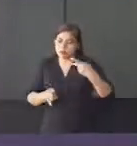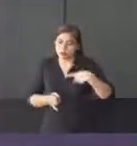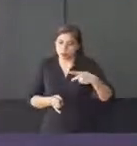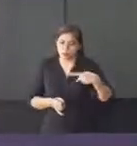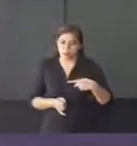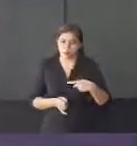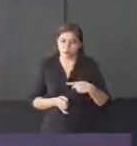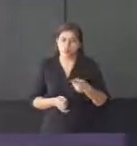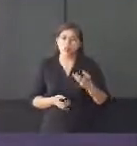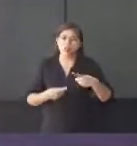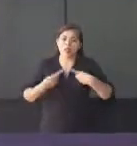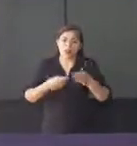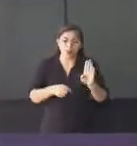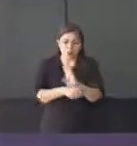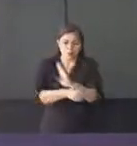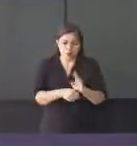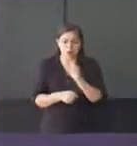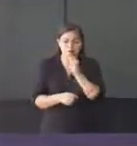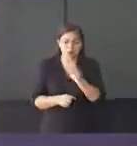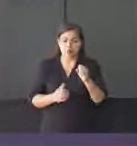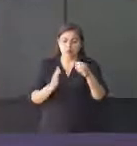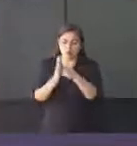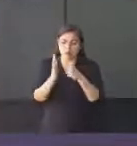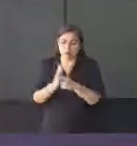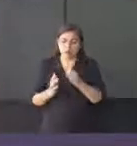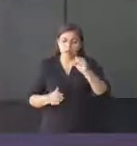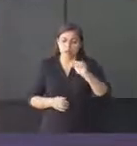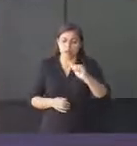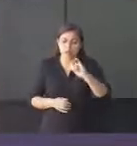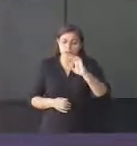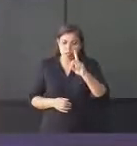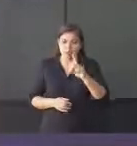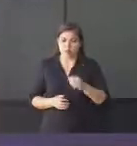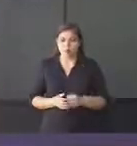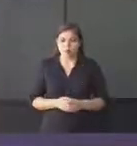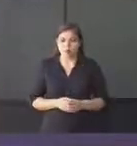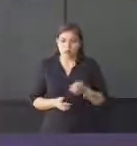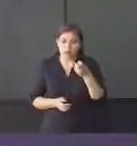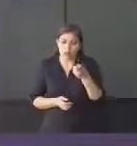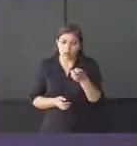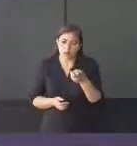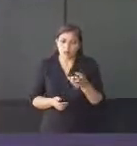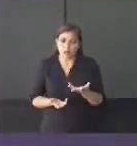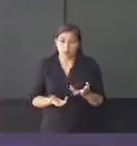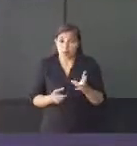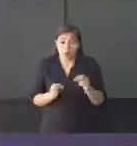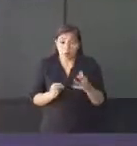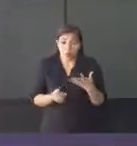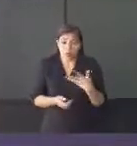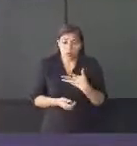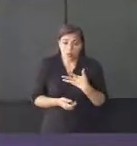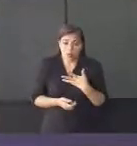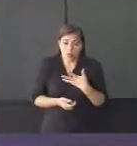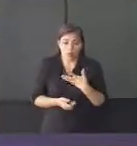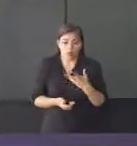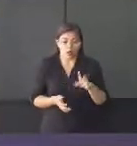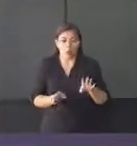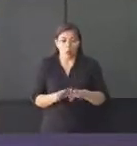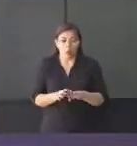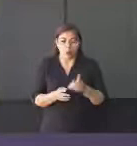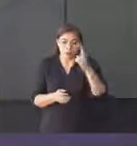of citizens and beneficiaries of the SAE system. In this case, or in case